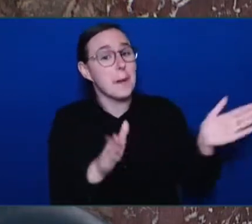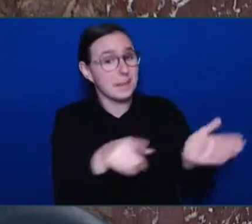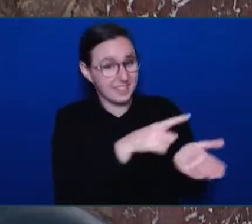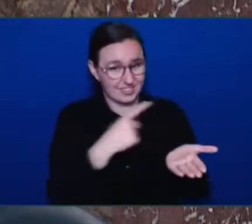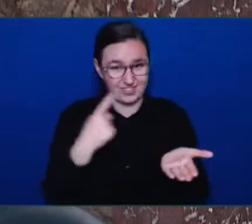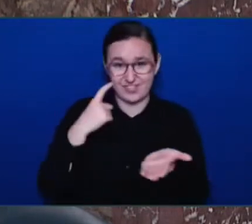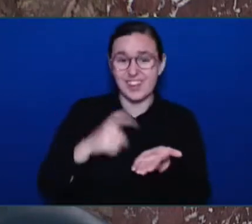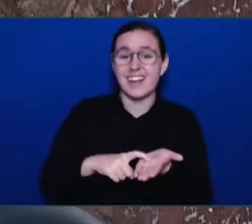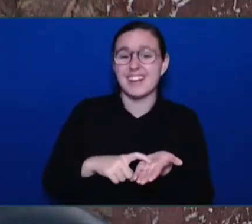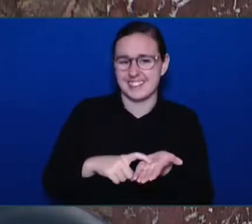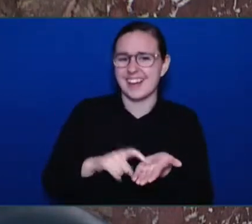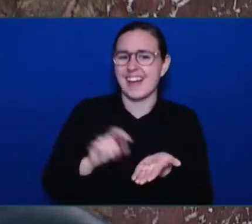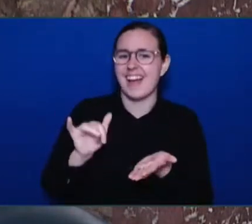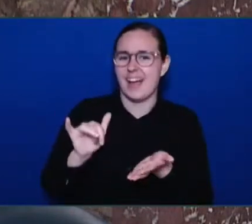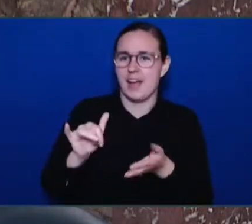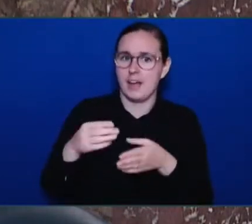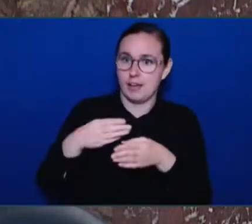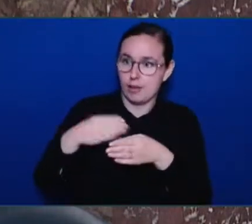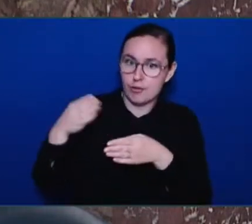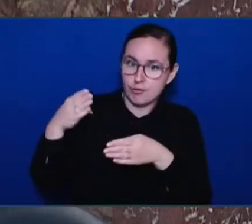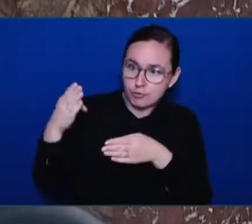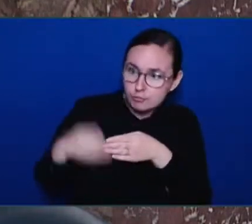results.